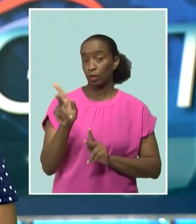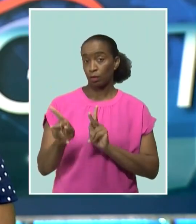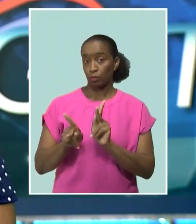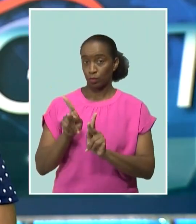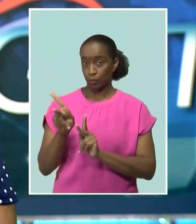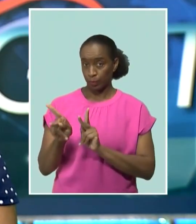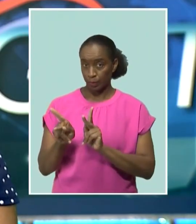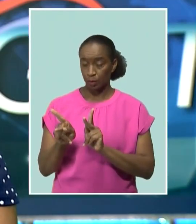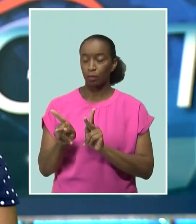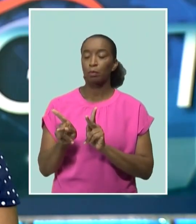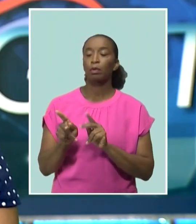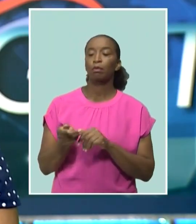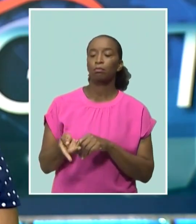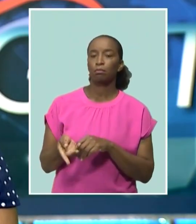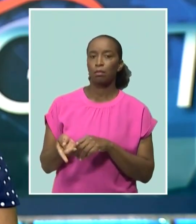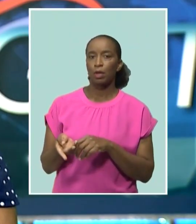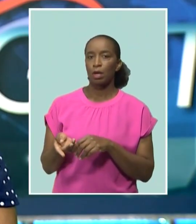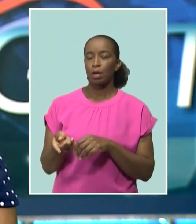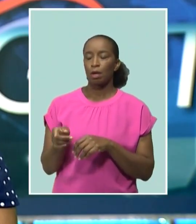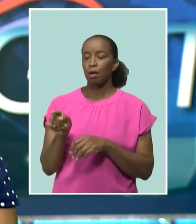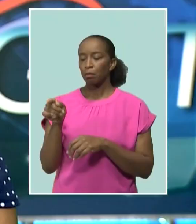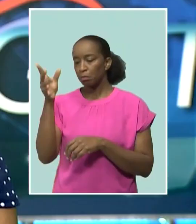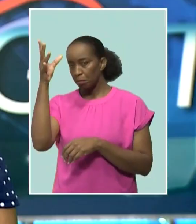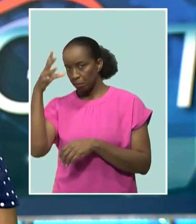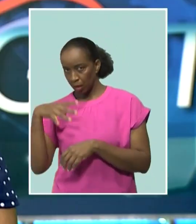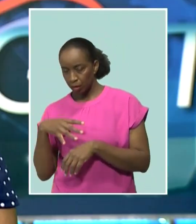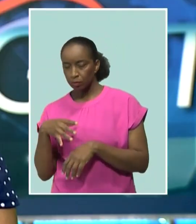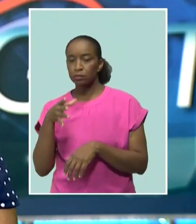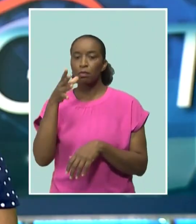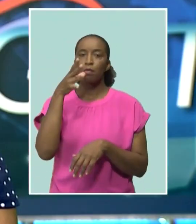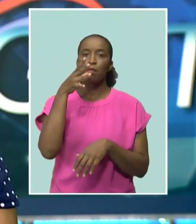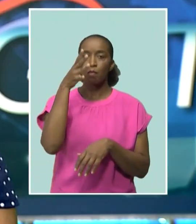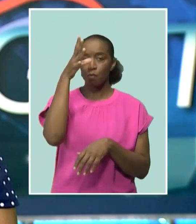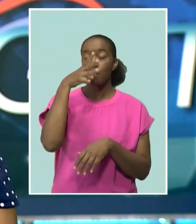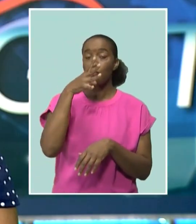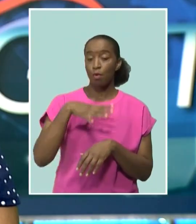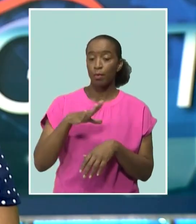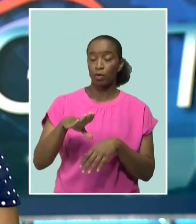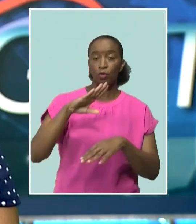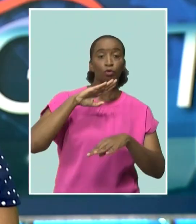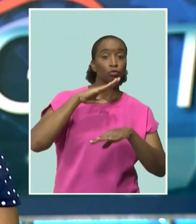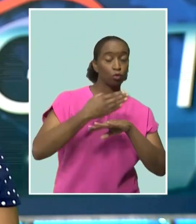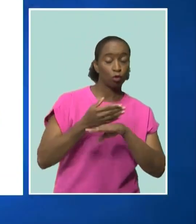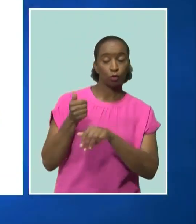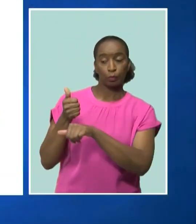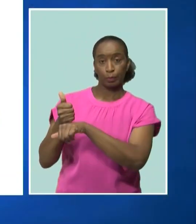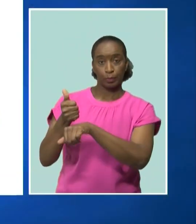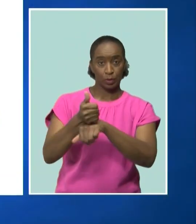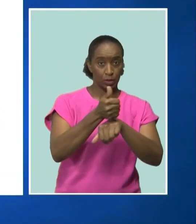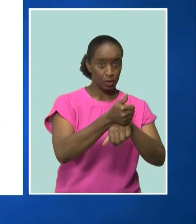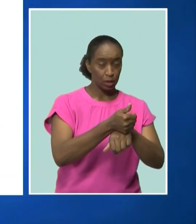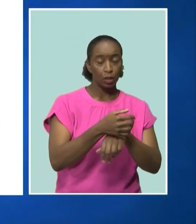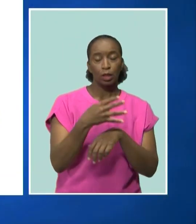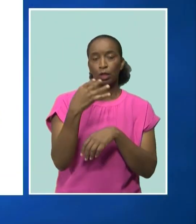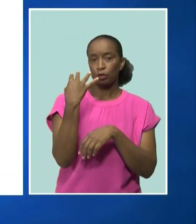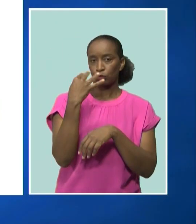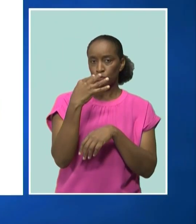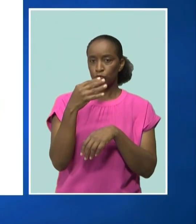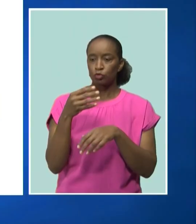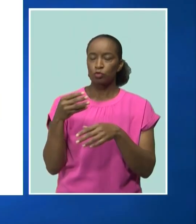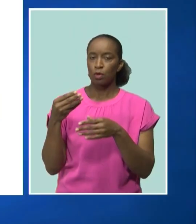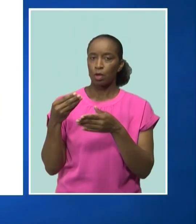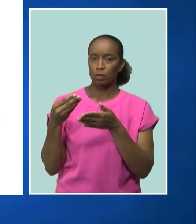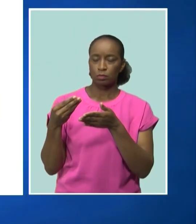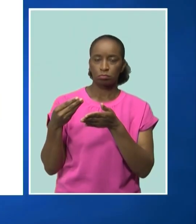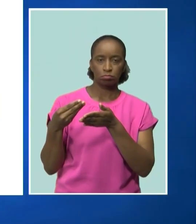and daughter, have been charged with importation of an illegal drug and money laundering. Abuzar Hans, a 21-year-old